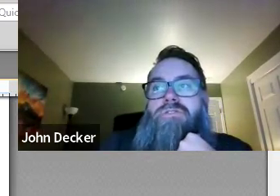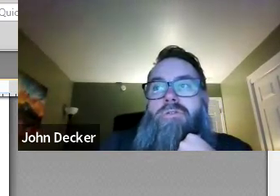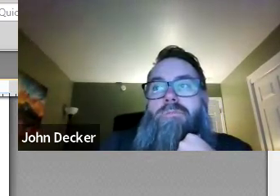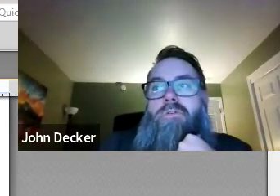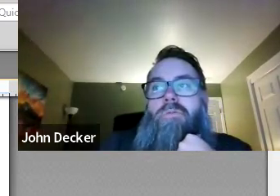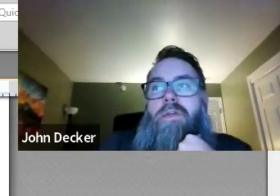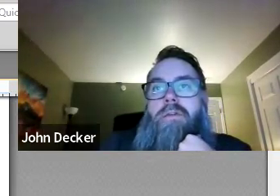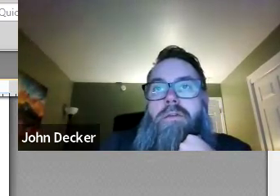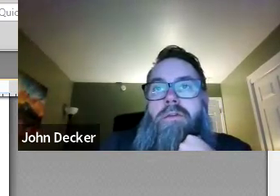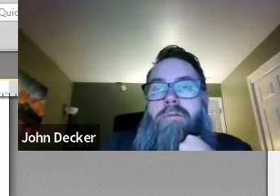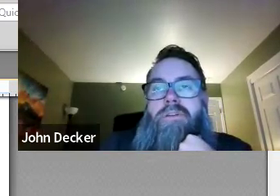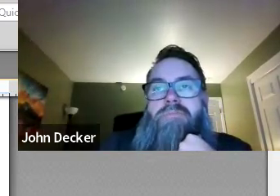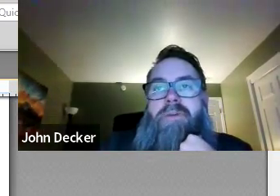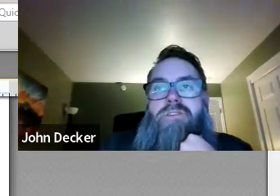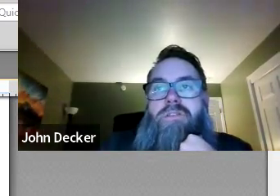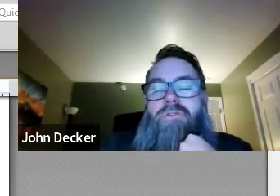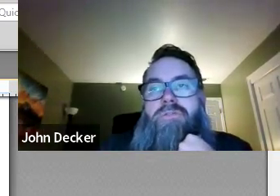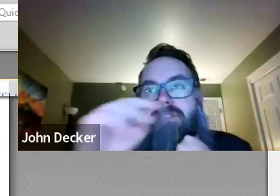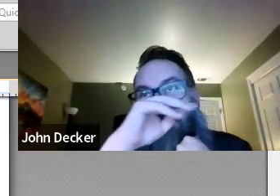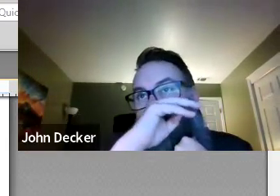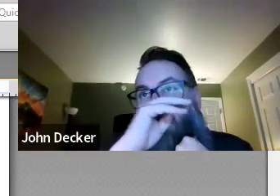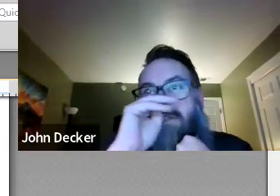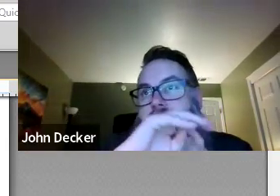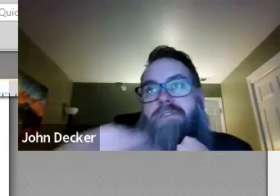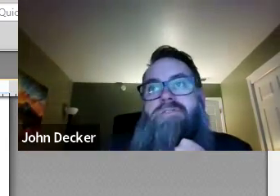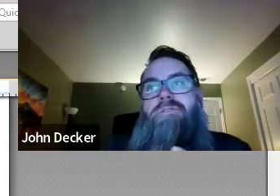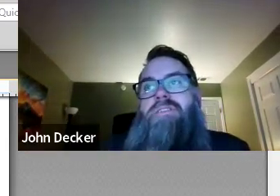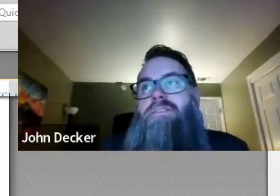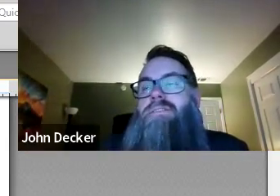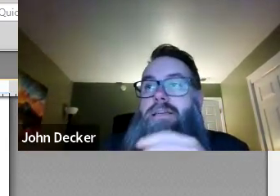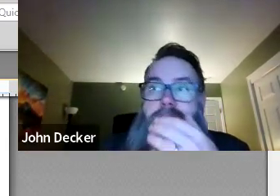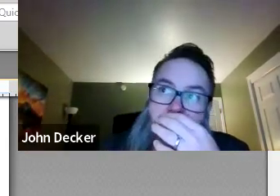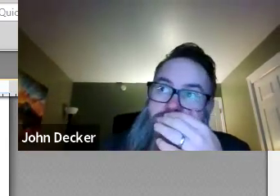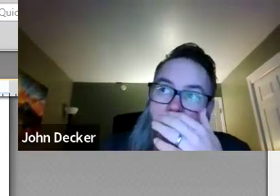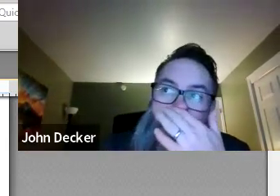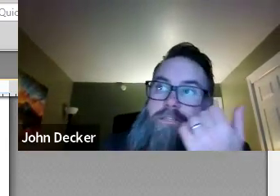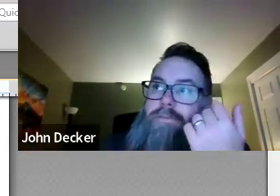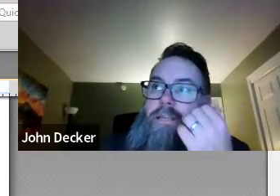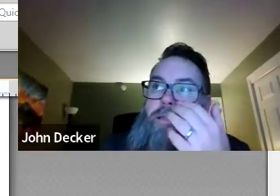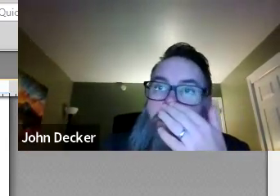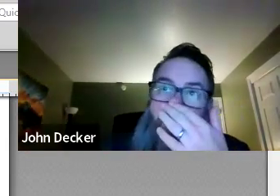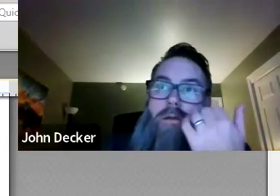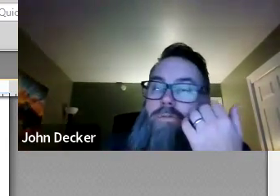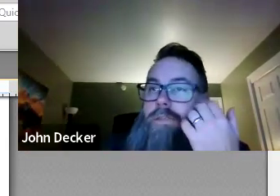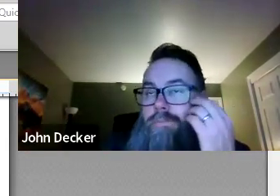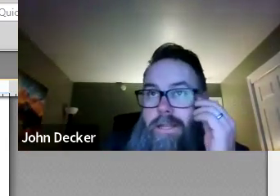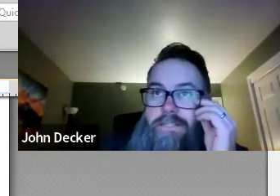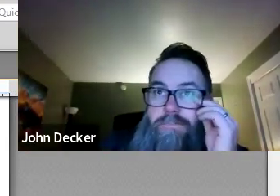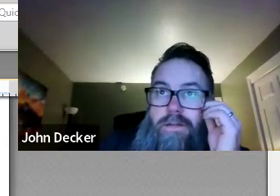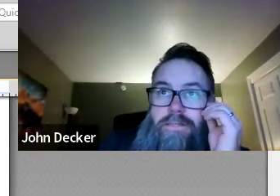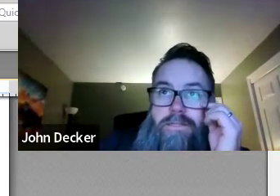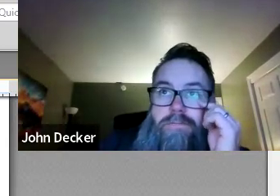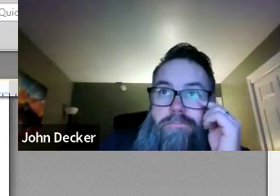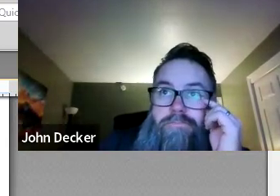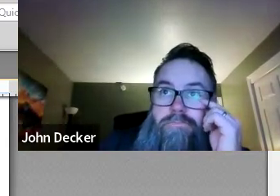for 2 hours total per week, but is based on the frequency and quantity of services assessed and determined to be needed within the